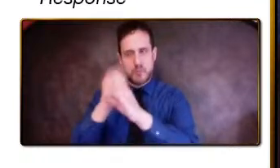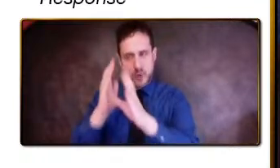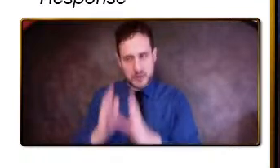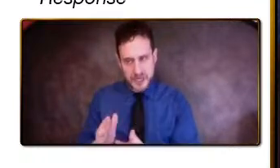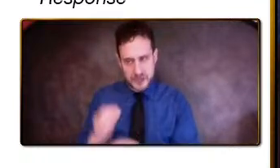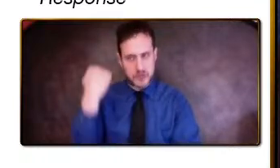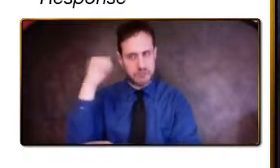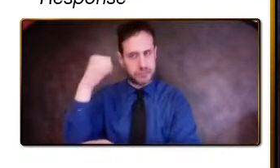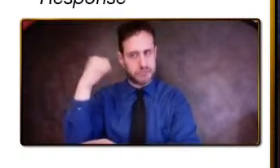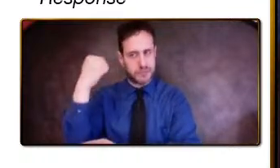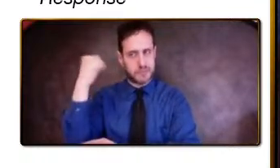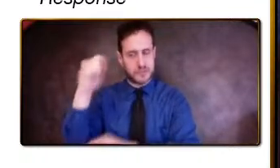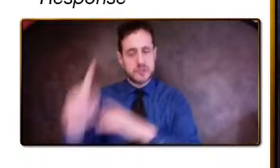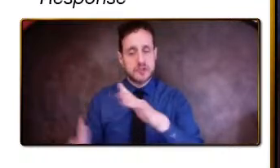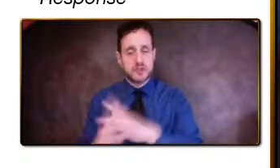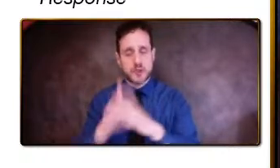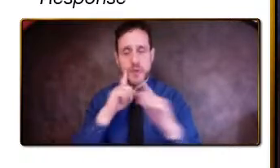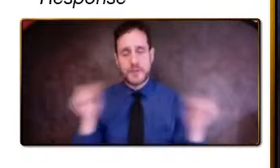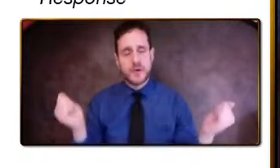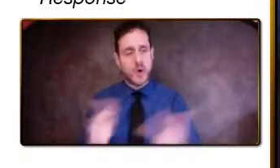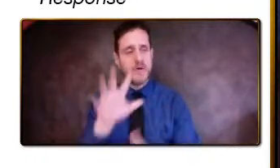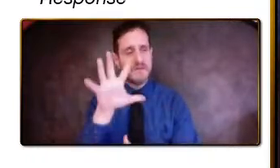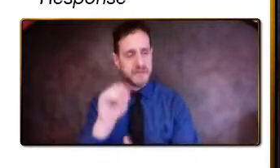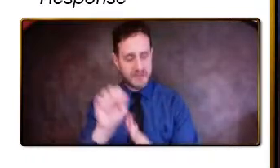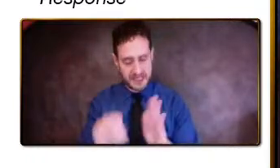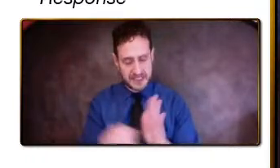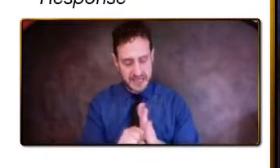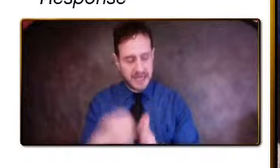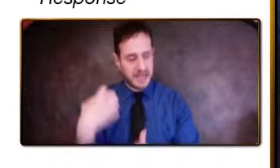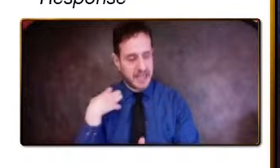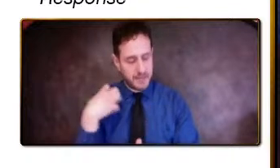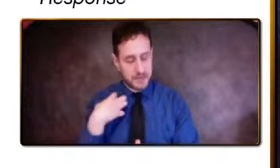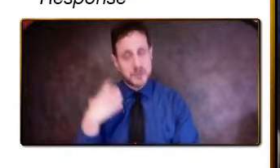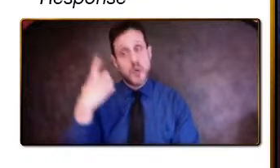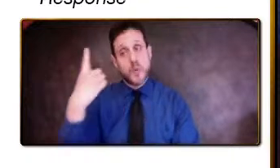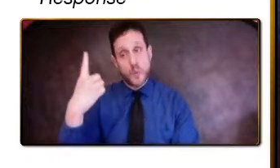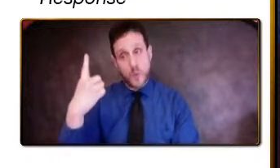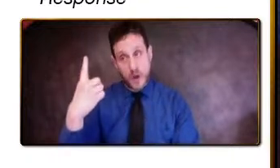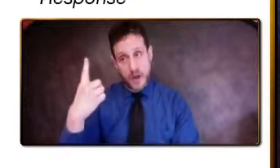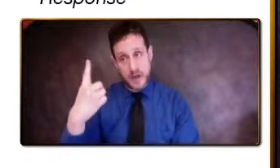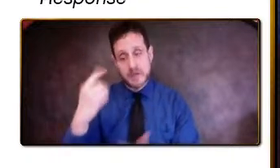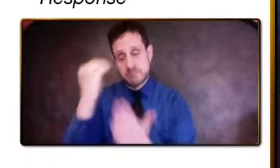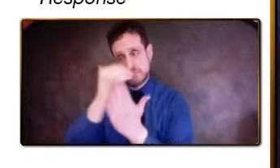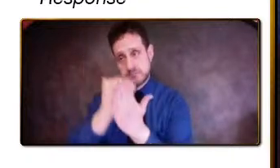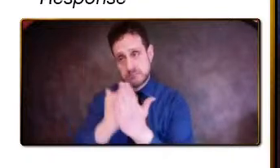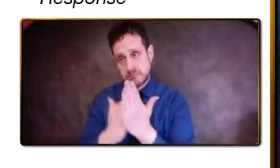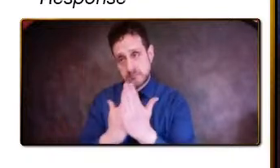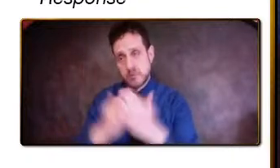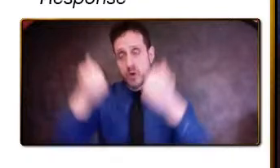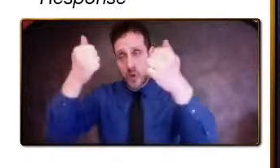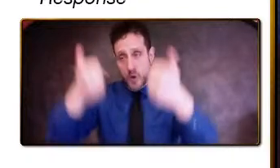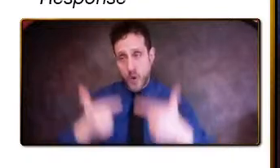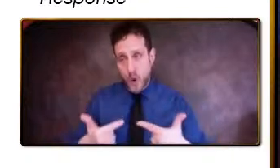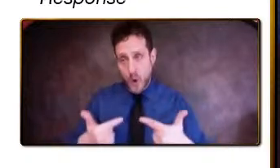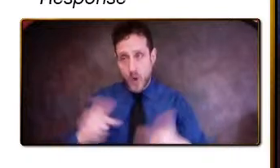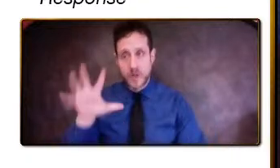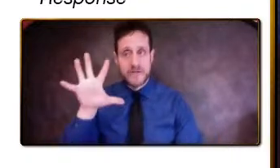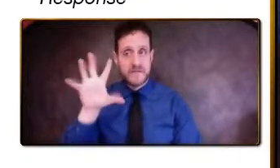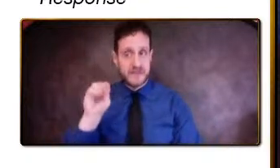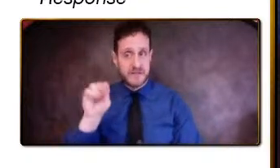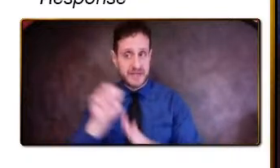state capitals. And there's one particular flyer that has all 50 state capital addresses on that same